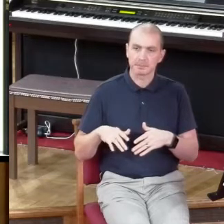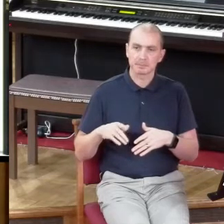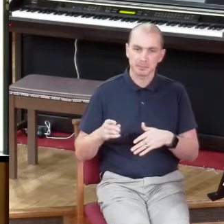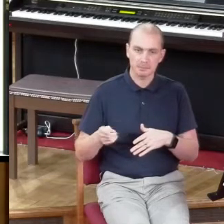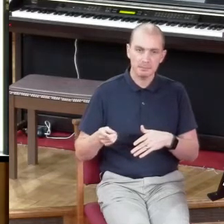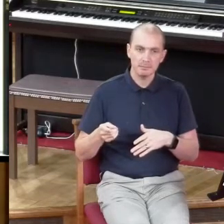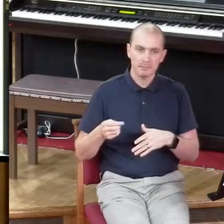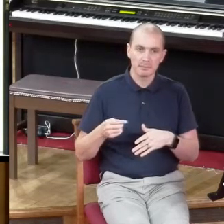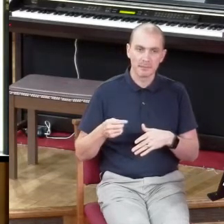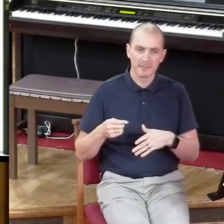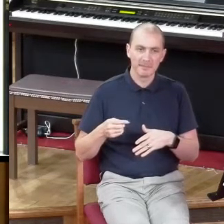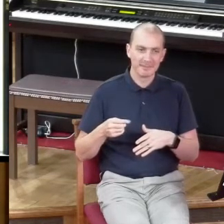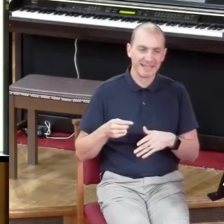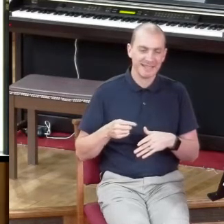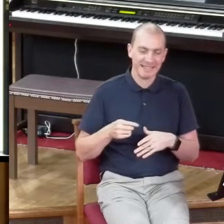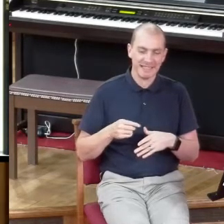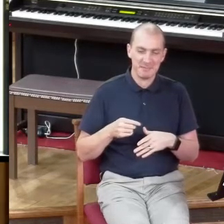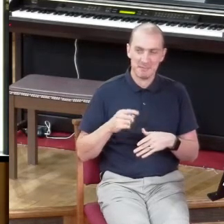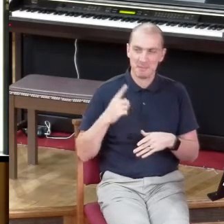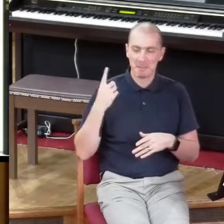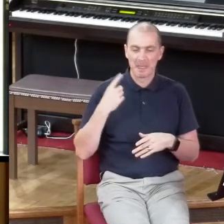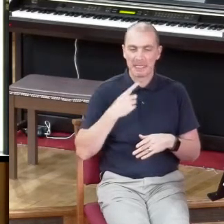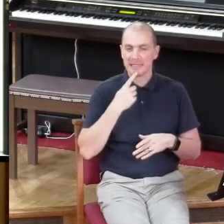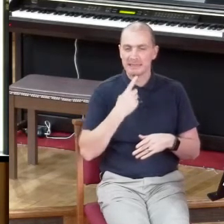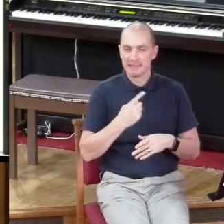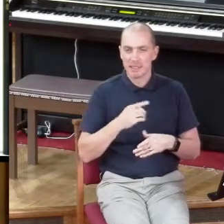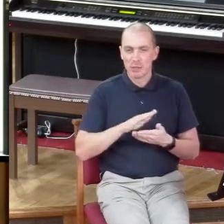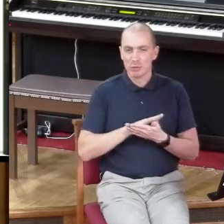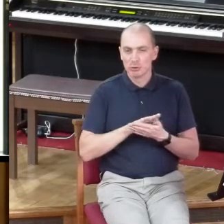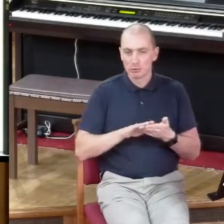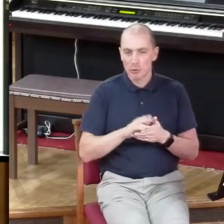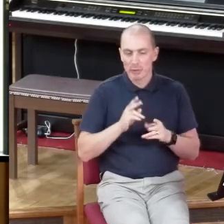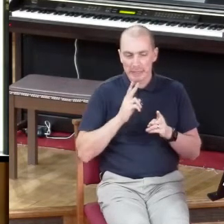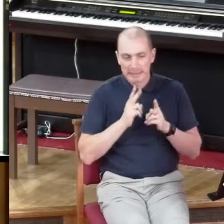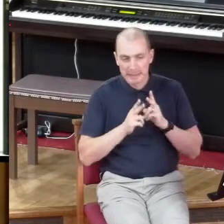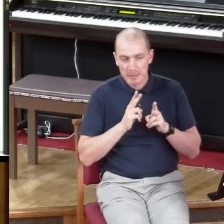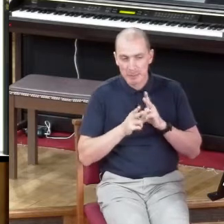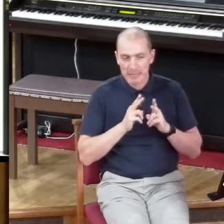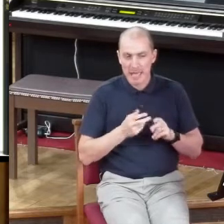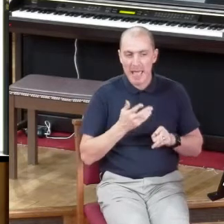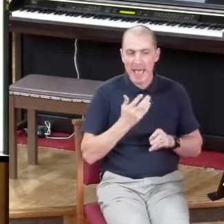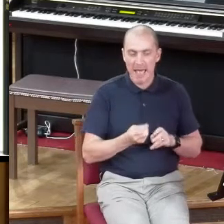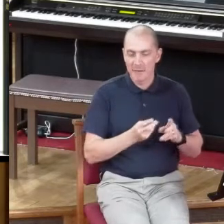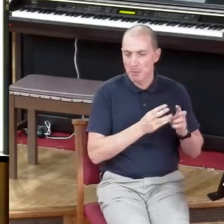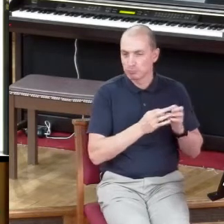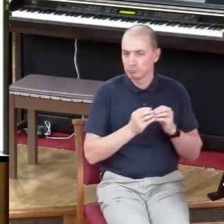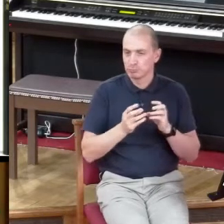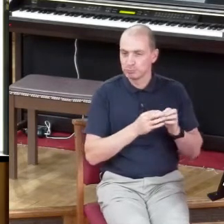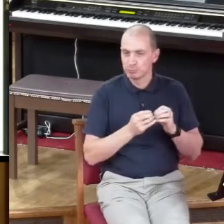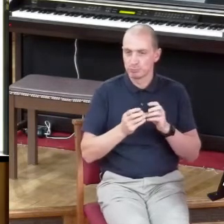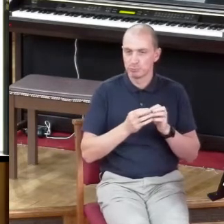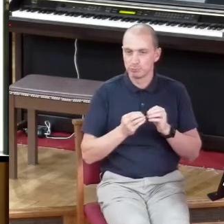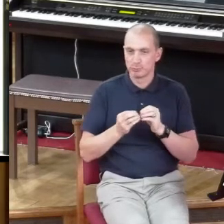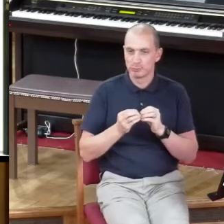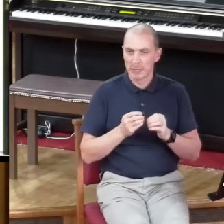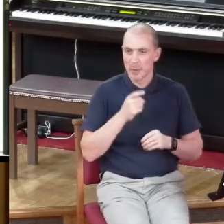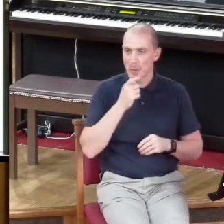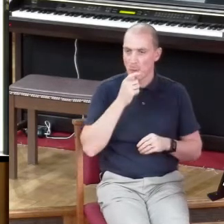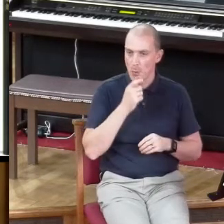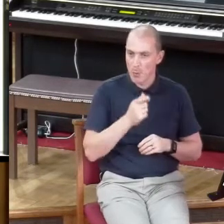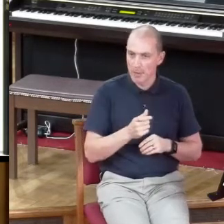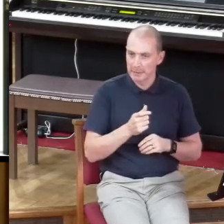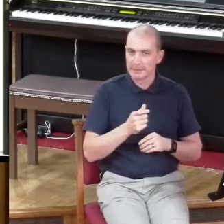and asked to read those out." It's not a pretty difficult one. And then there was Onesiphorus later on as well, so I'll try not